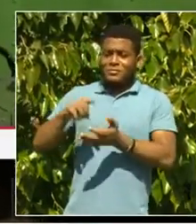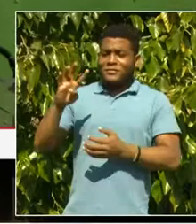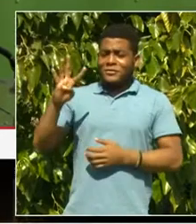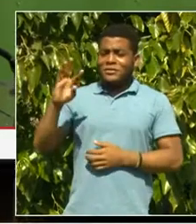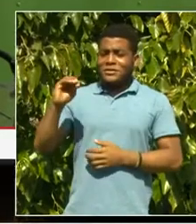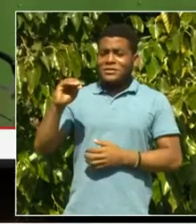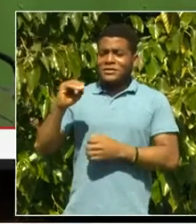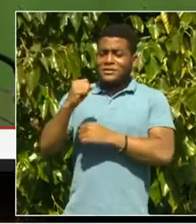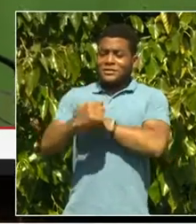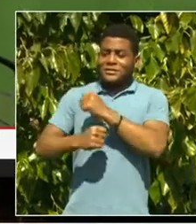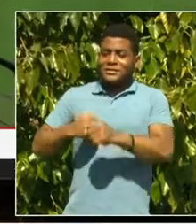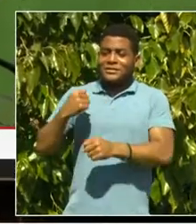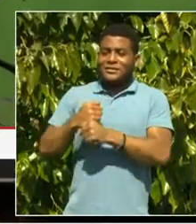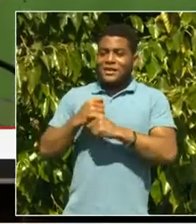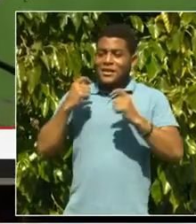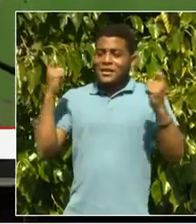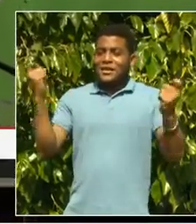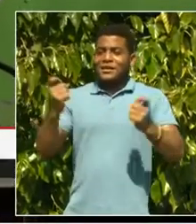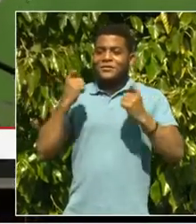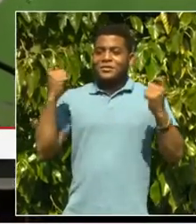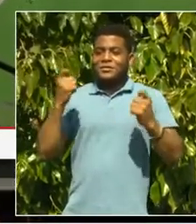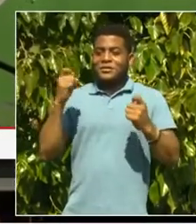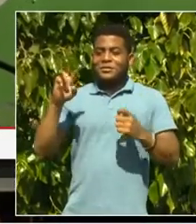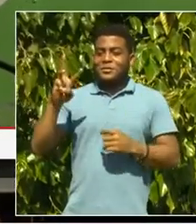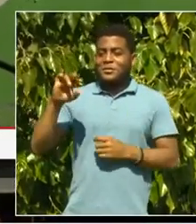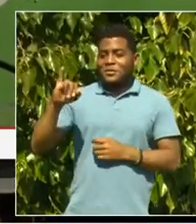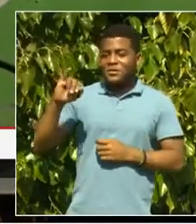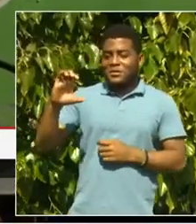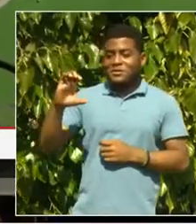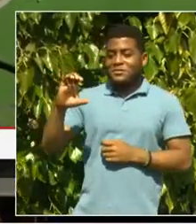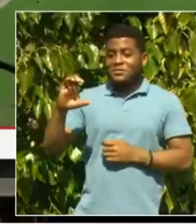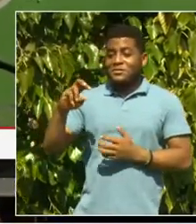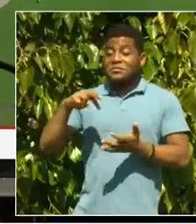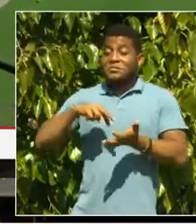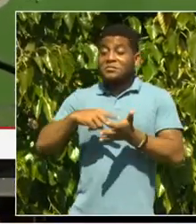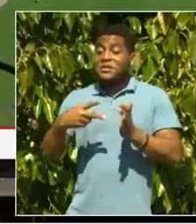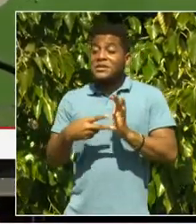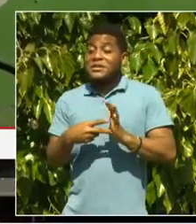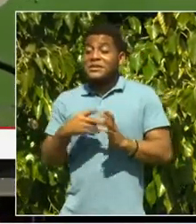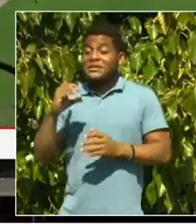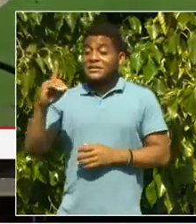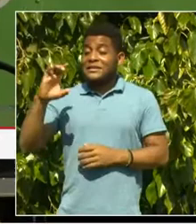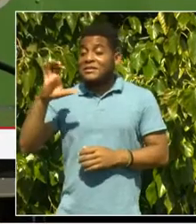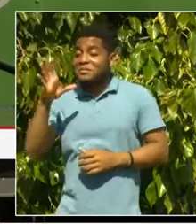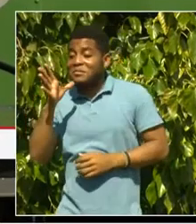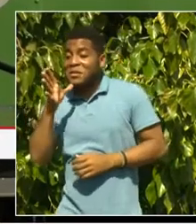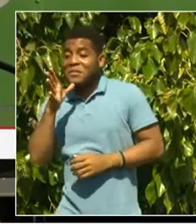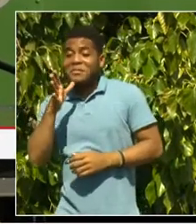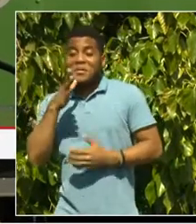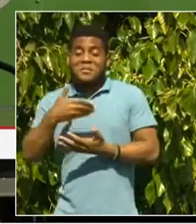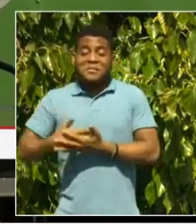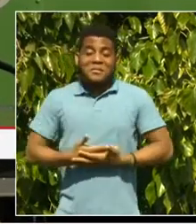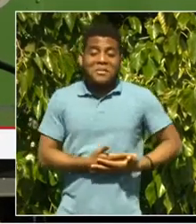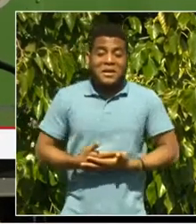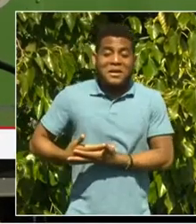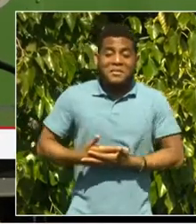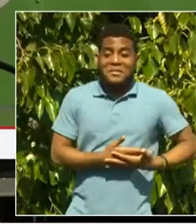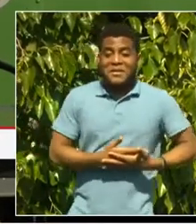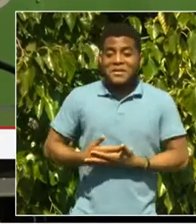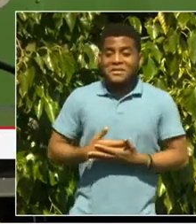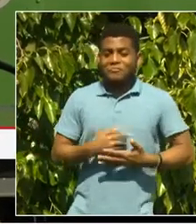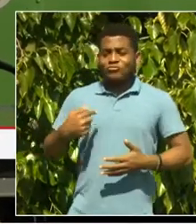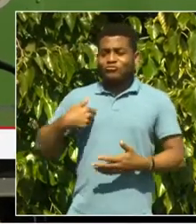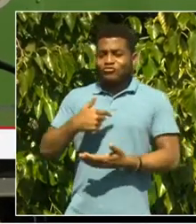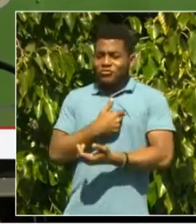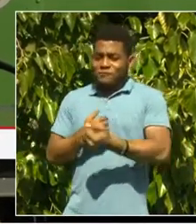means DC residents, moms, and babies are getting the support that they so richly need